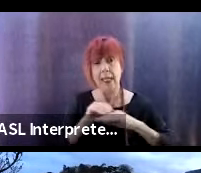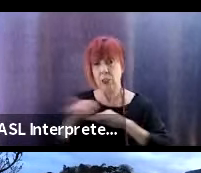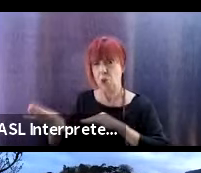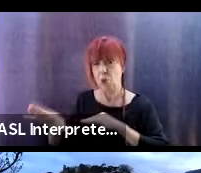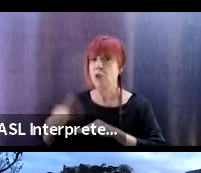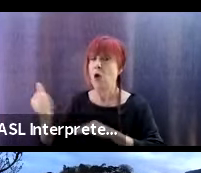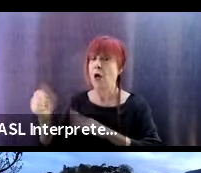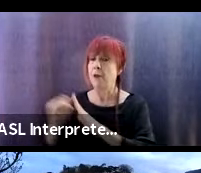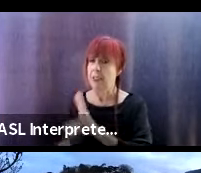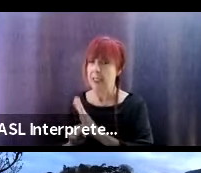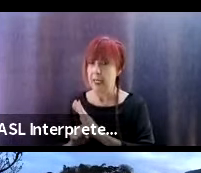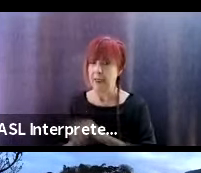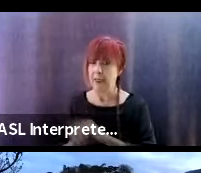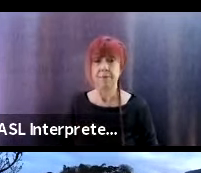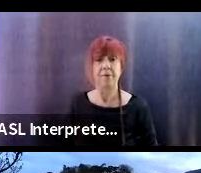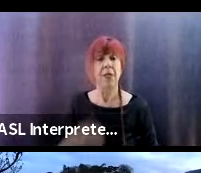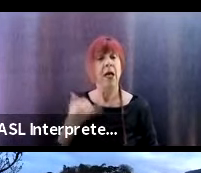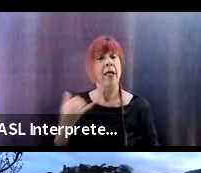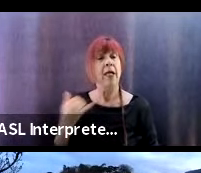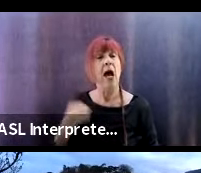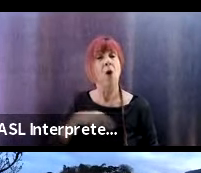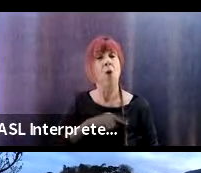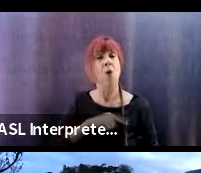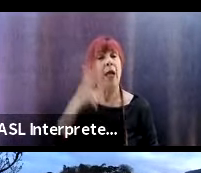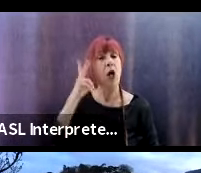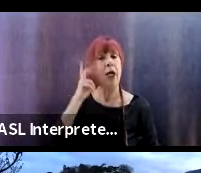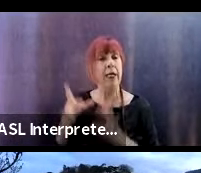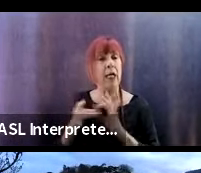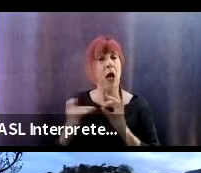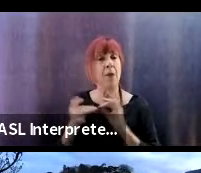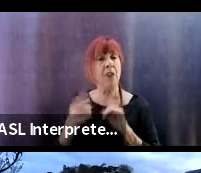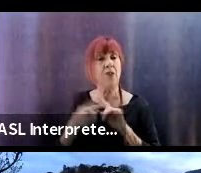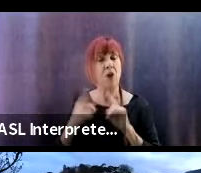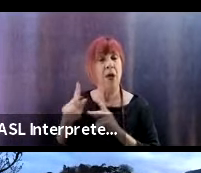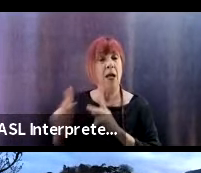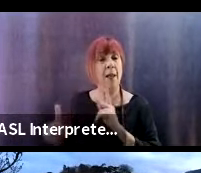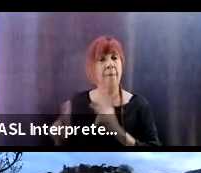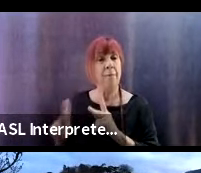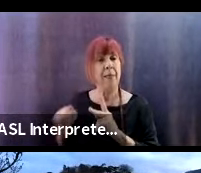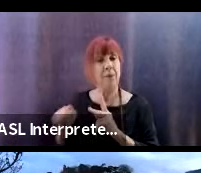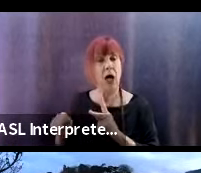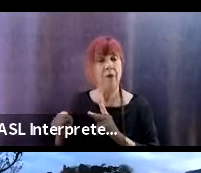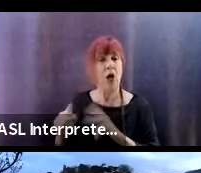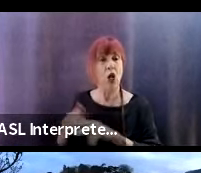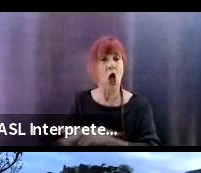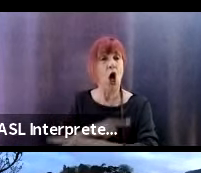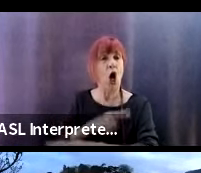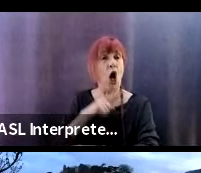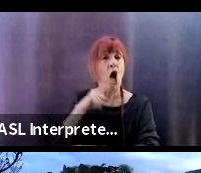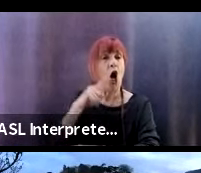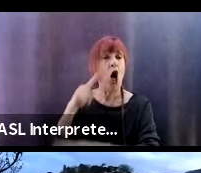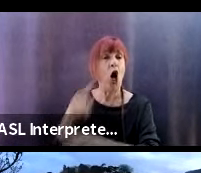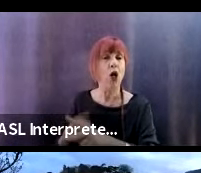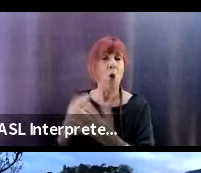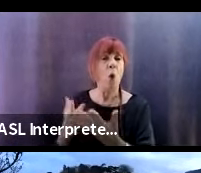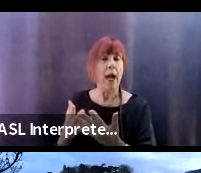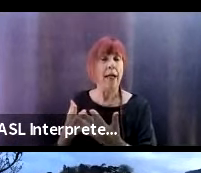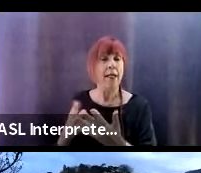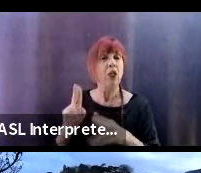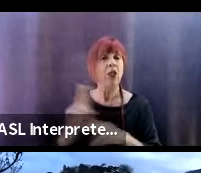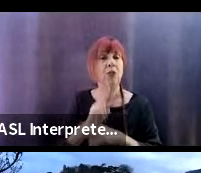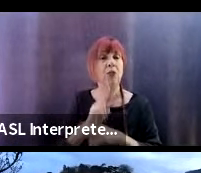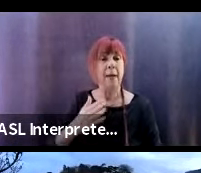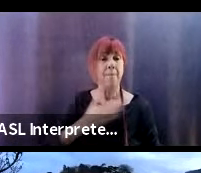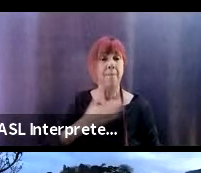that we're hearing comments from the community of people having long waits to get through My Turn, whether they get timed out at